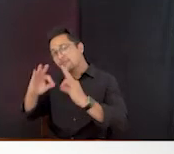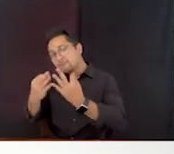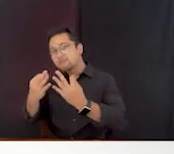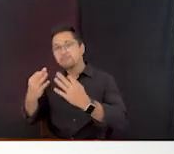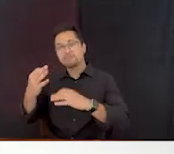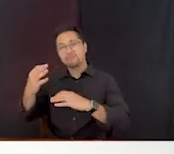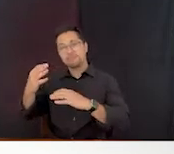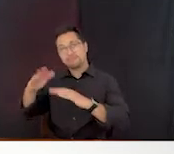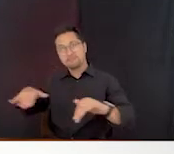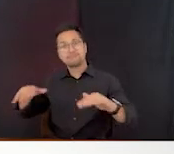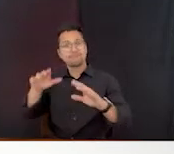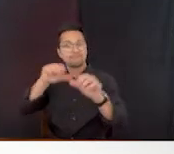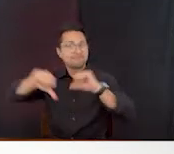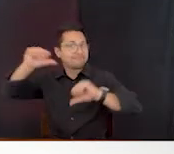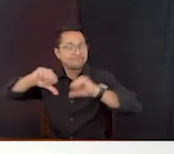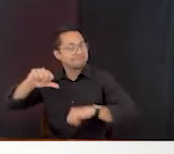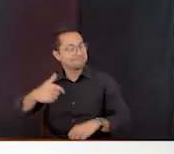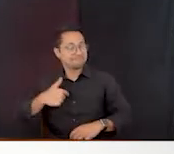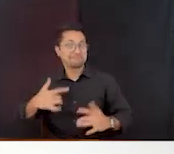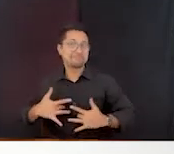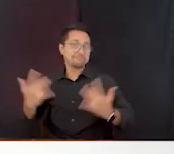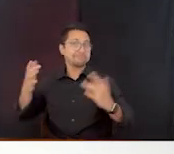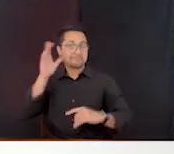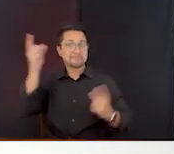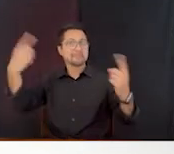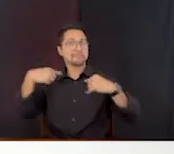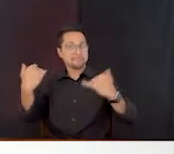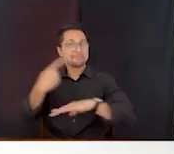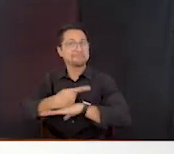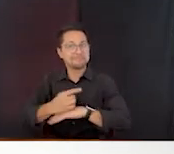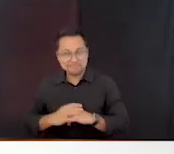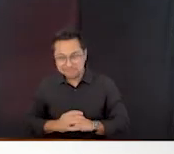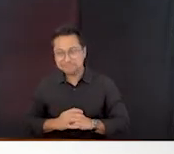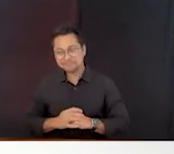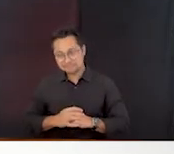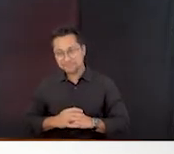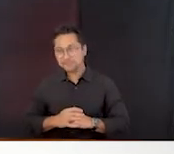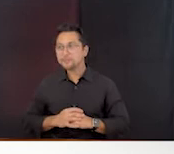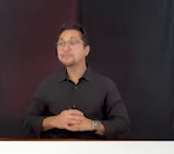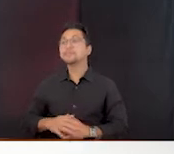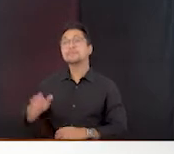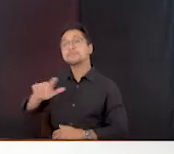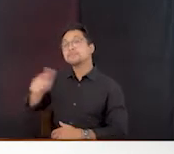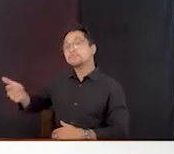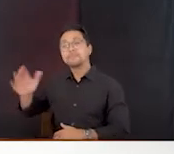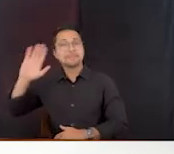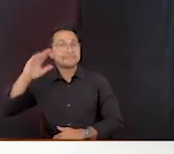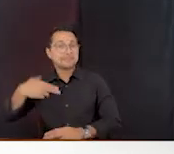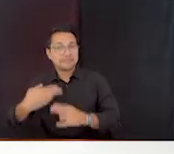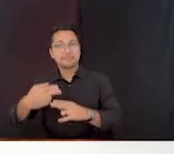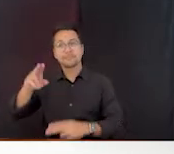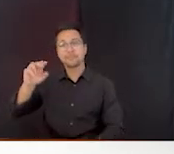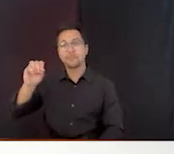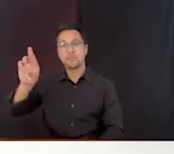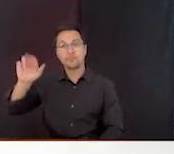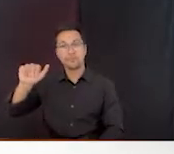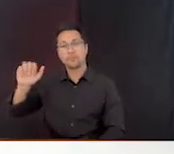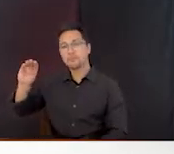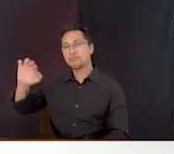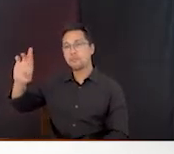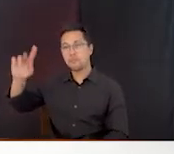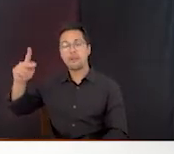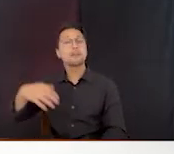card, and as I was looking for different internships. So that's the story with me. I graduated with Psych and Family Child Sciences,